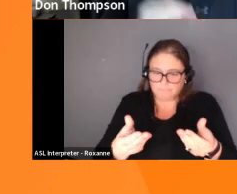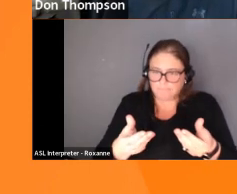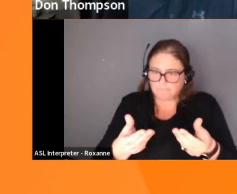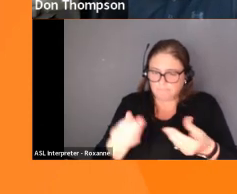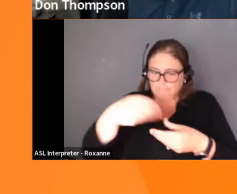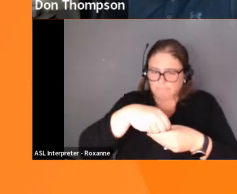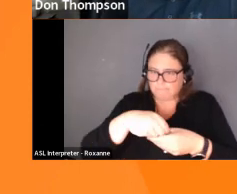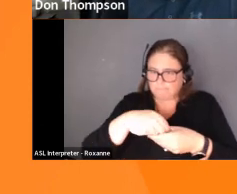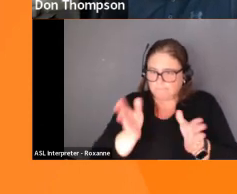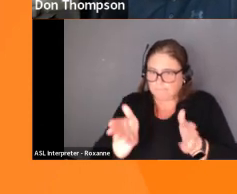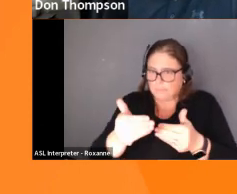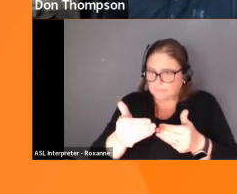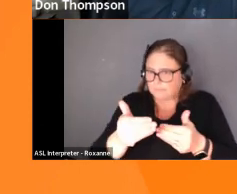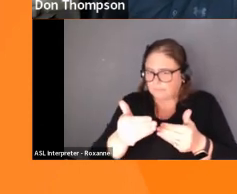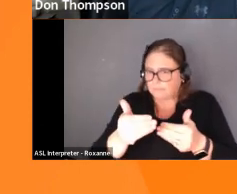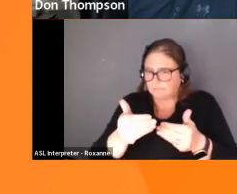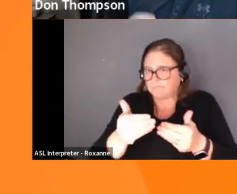go back to my Oreo cookies.